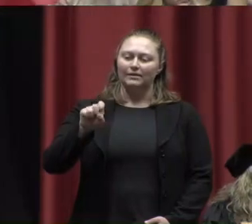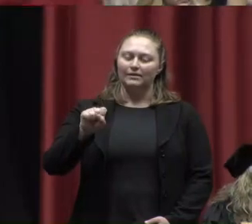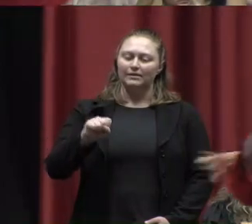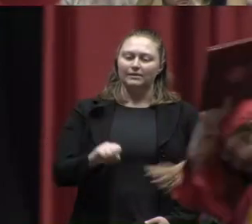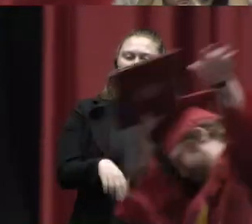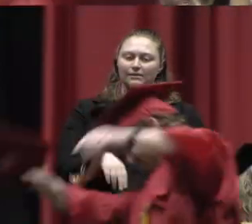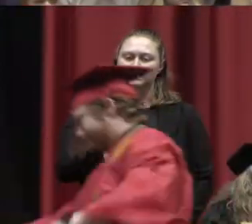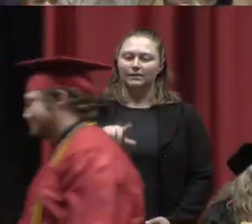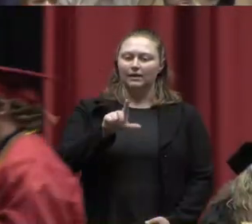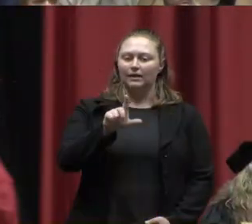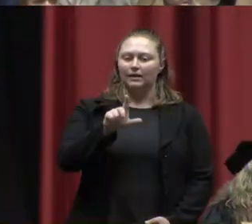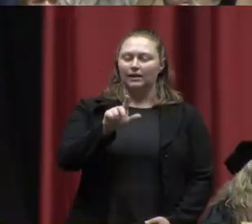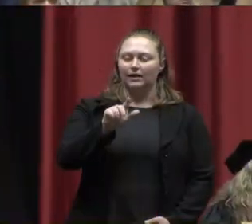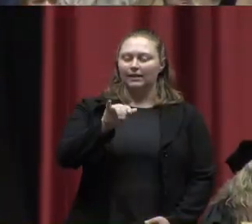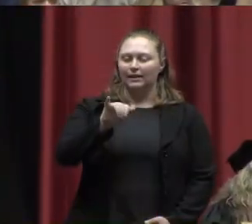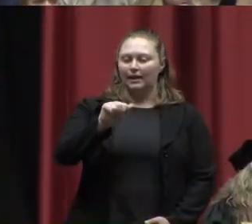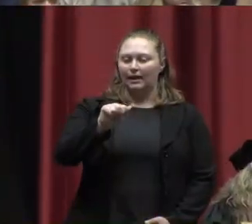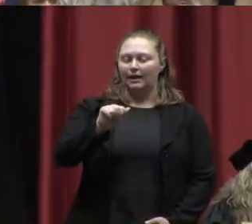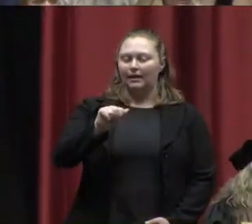Uriel Urquito.